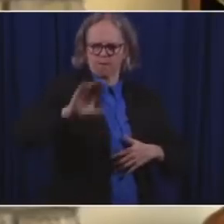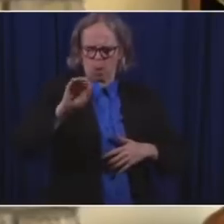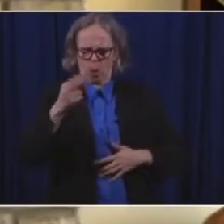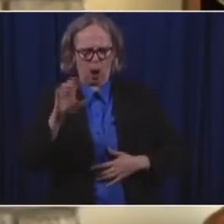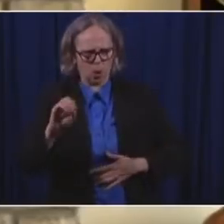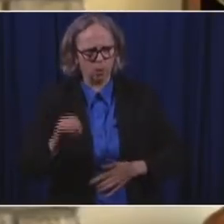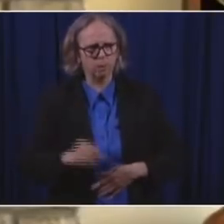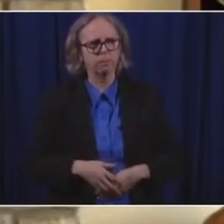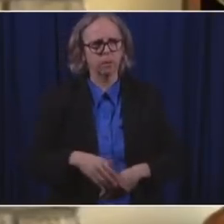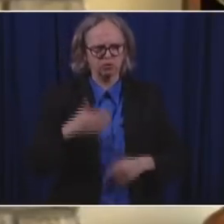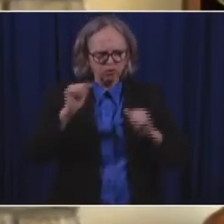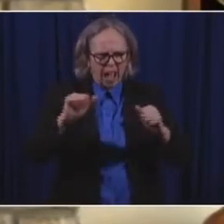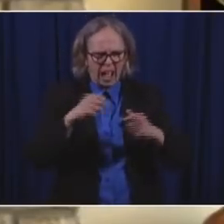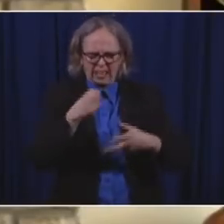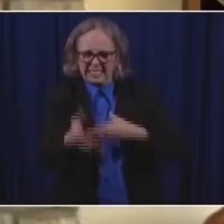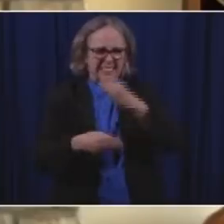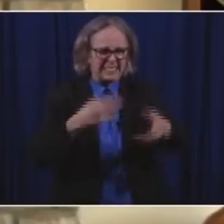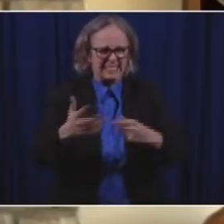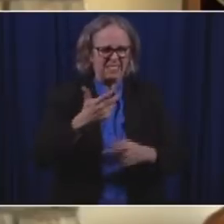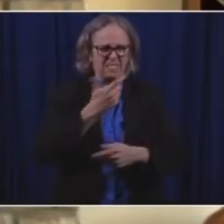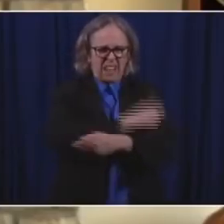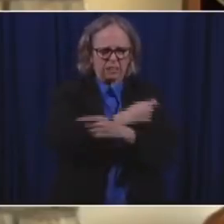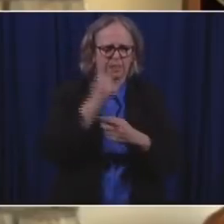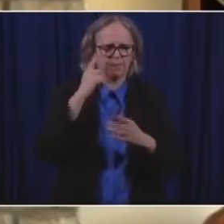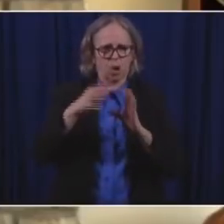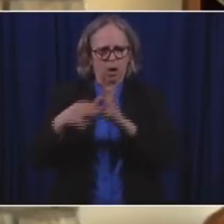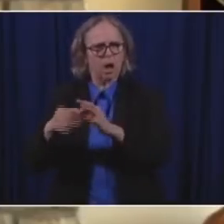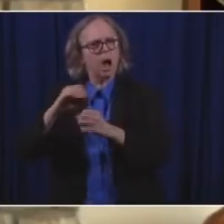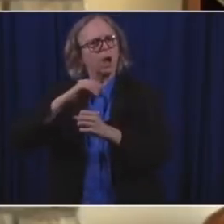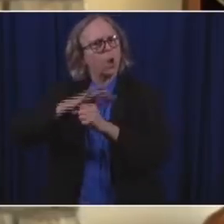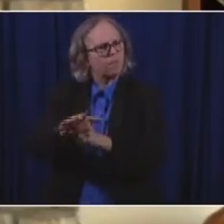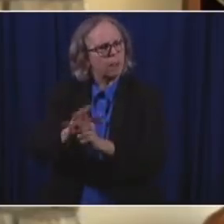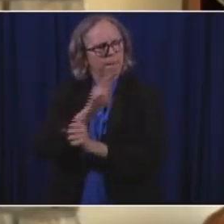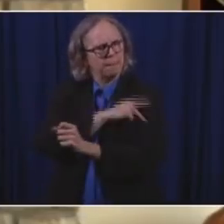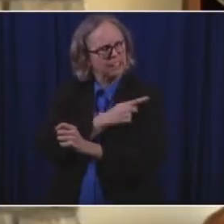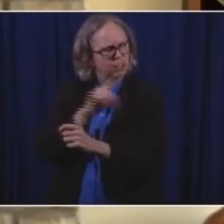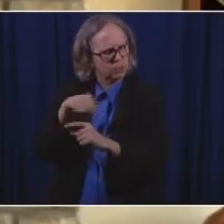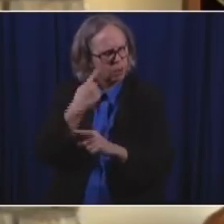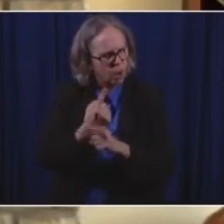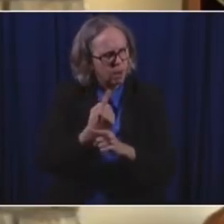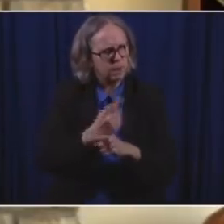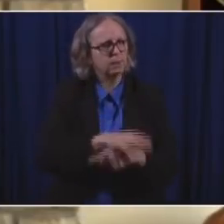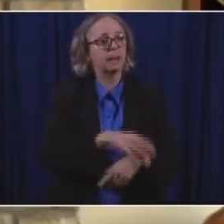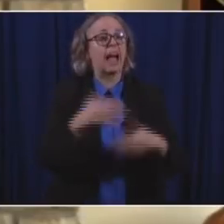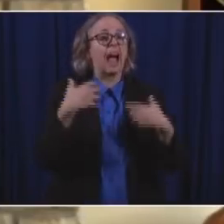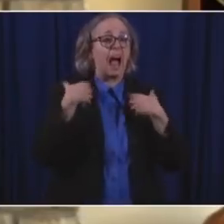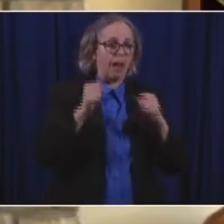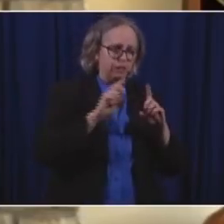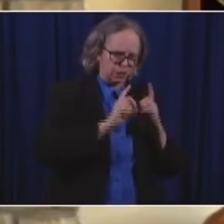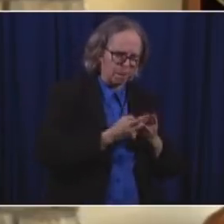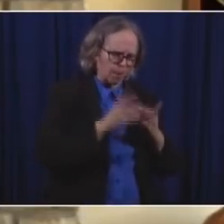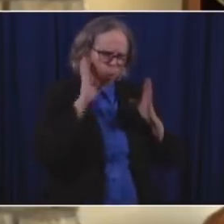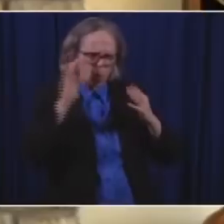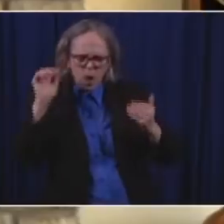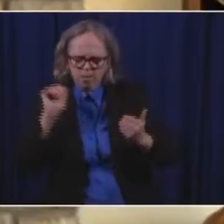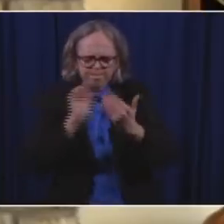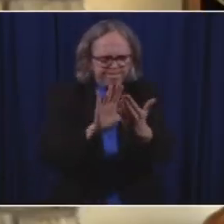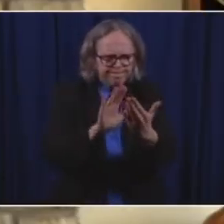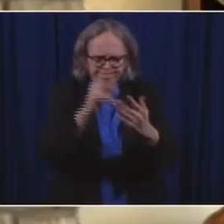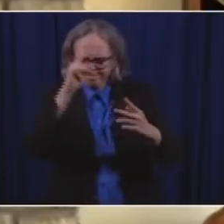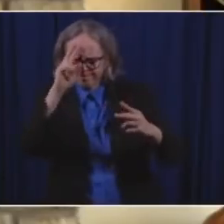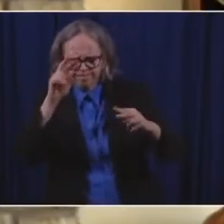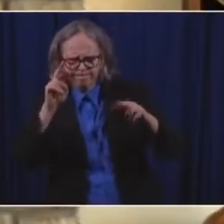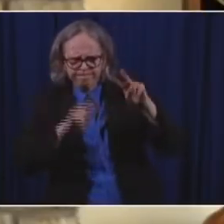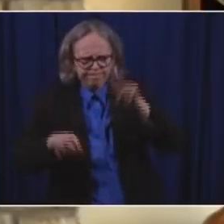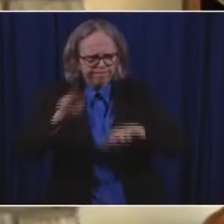vaccinating those who are dealing with COVID patients. Health departments will distribute this to people